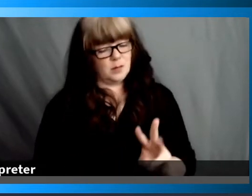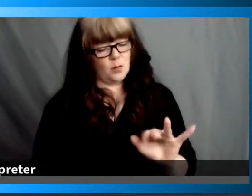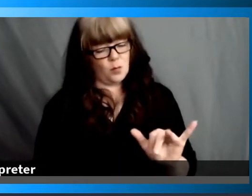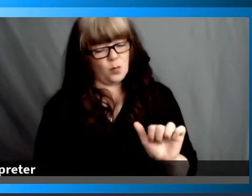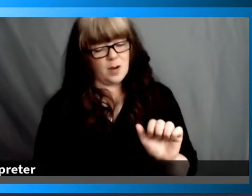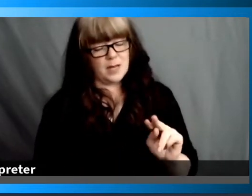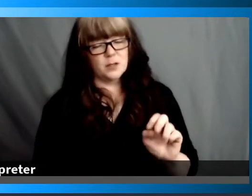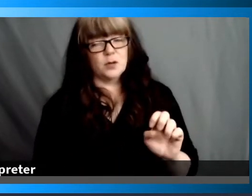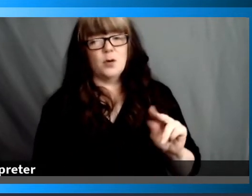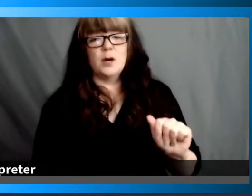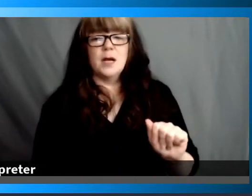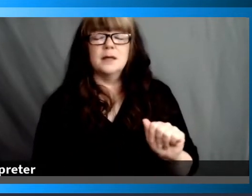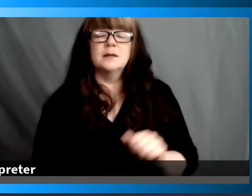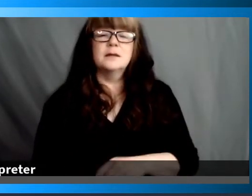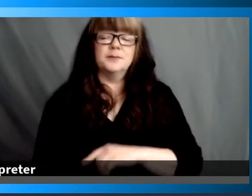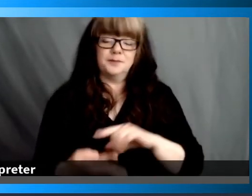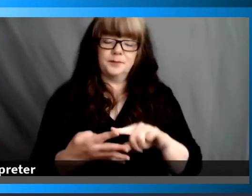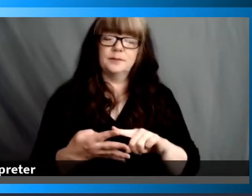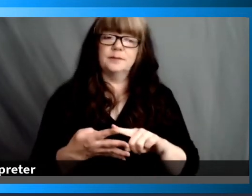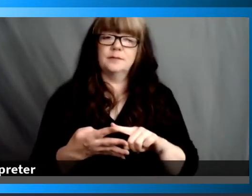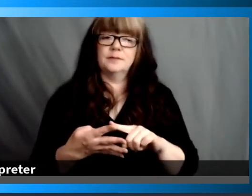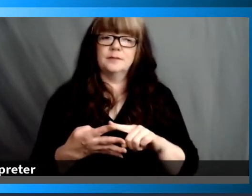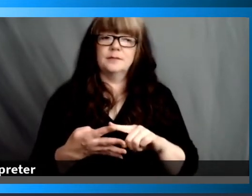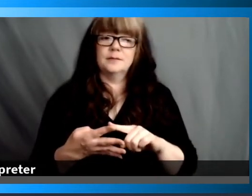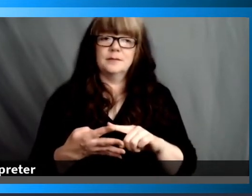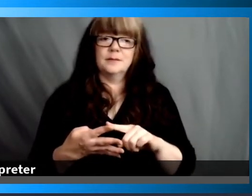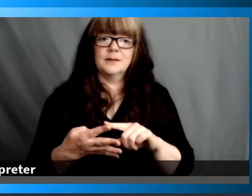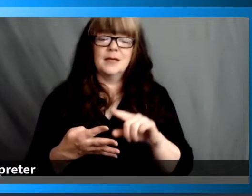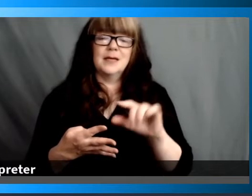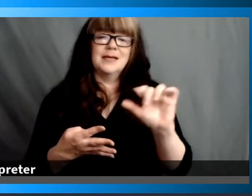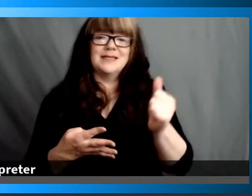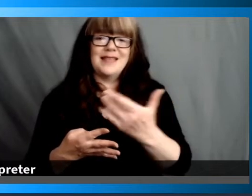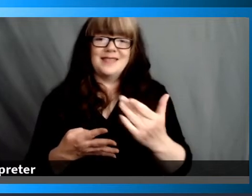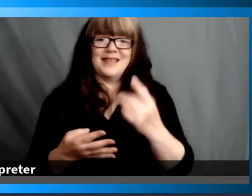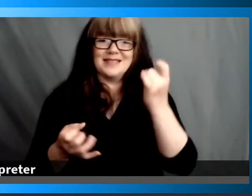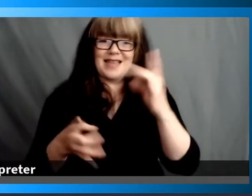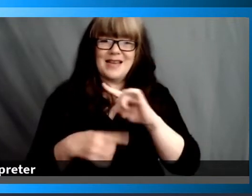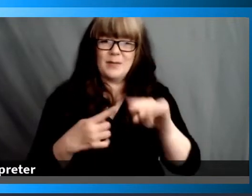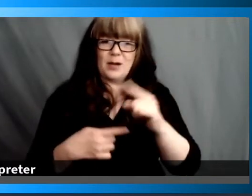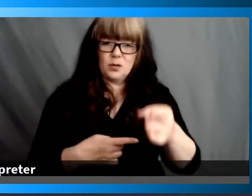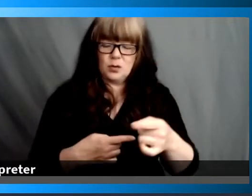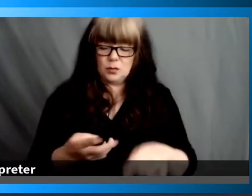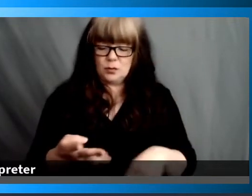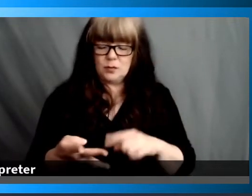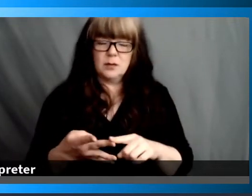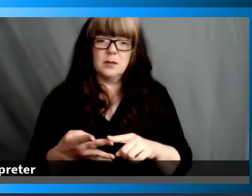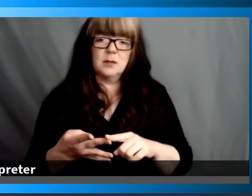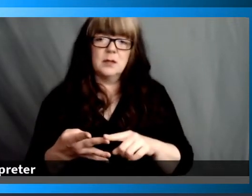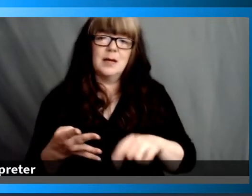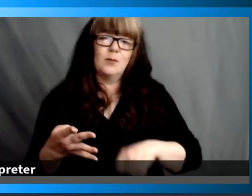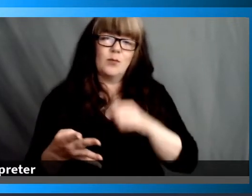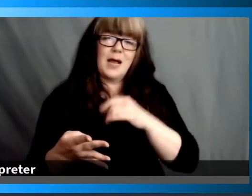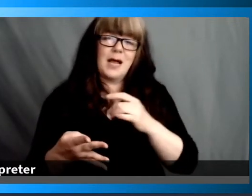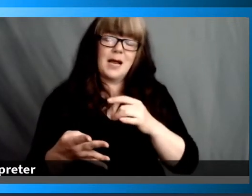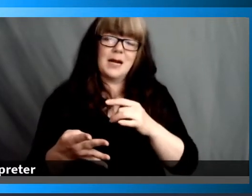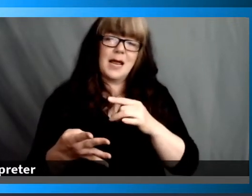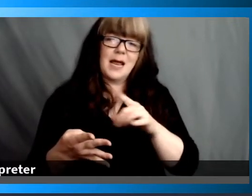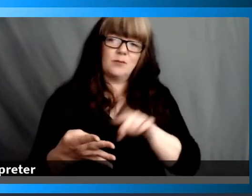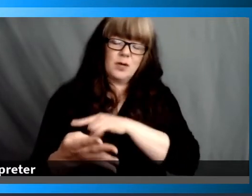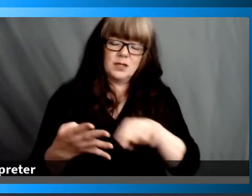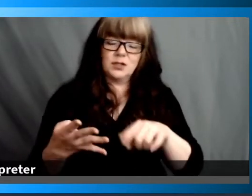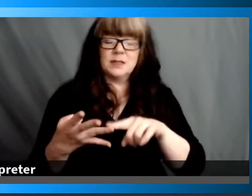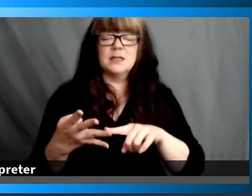and let me know why. Your options are 10 Things I Hate About You, Pride and Prejudice,